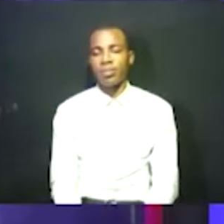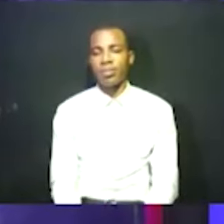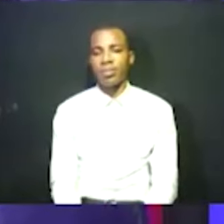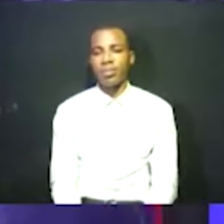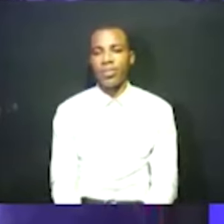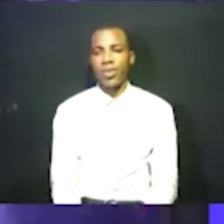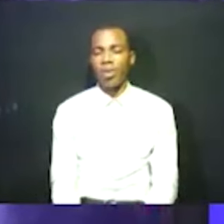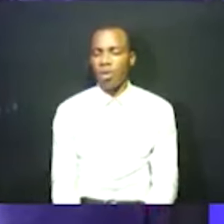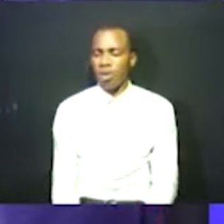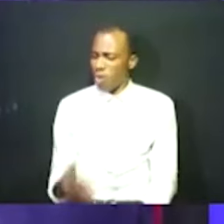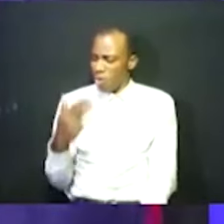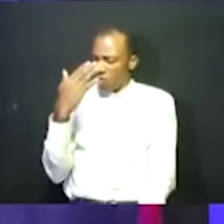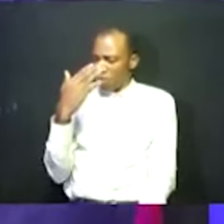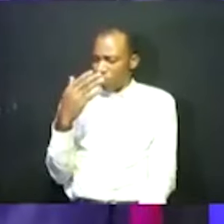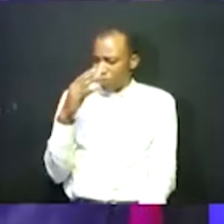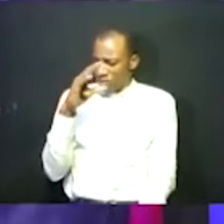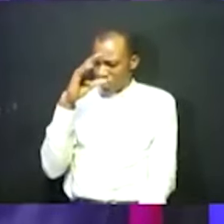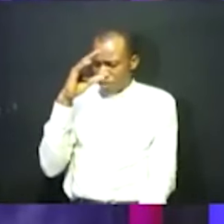can't a man